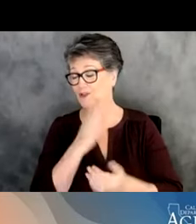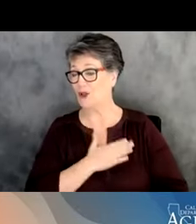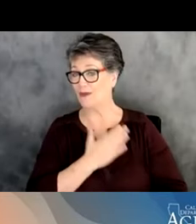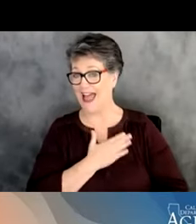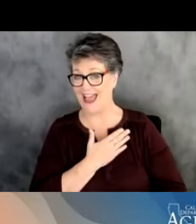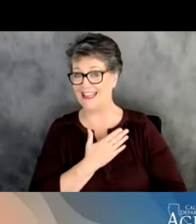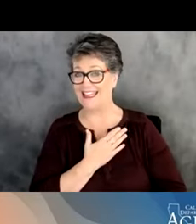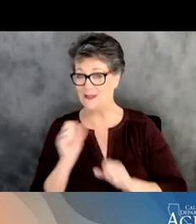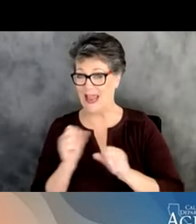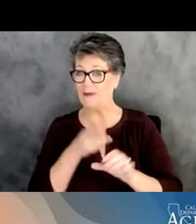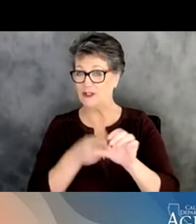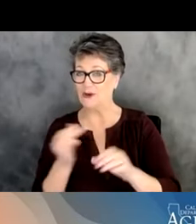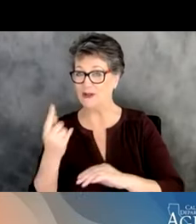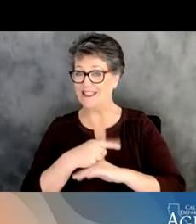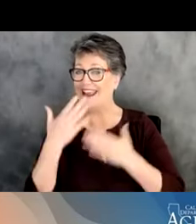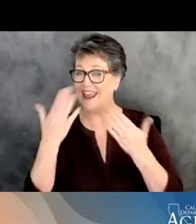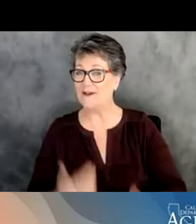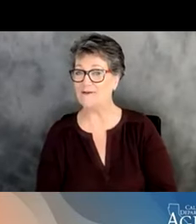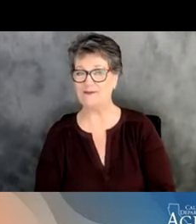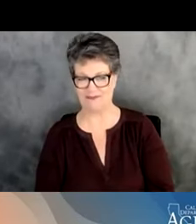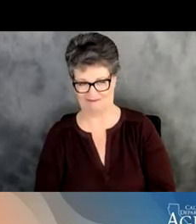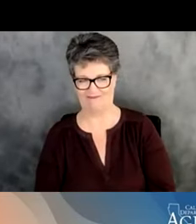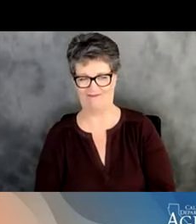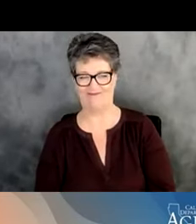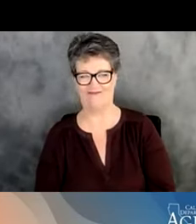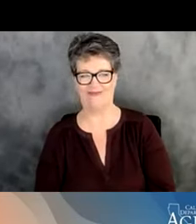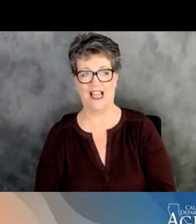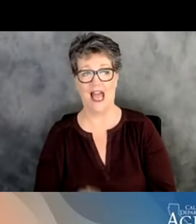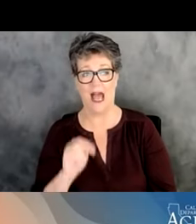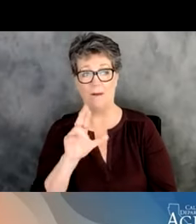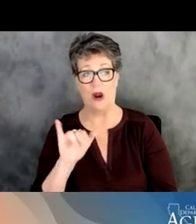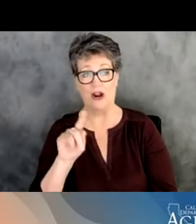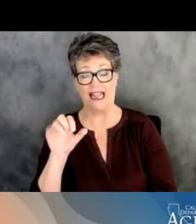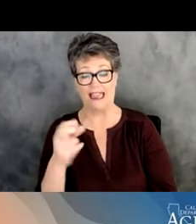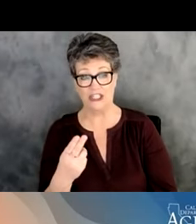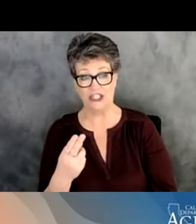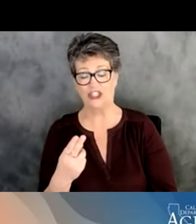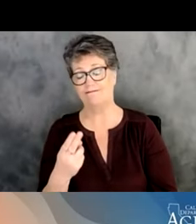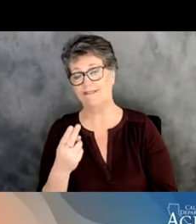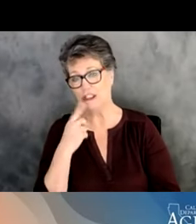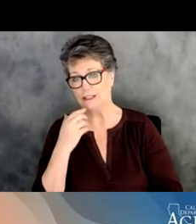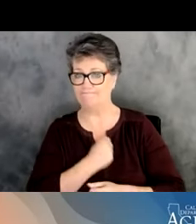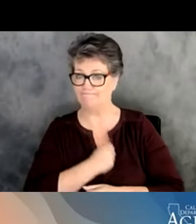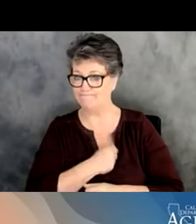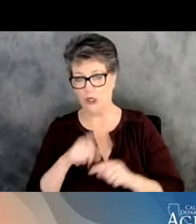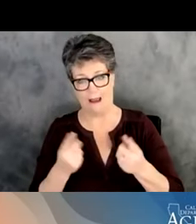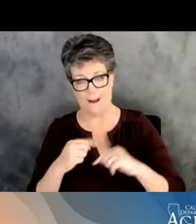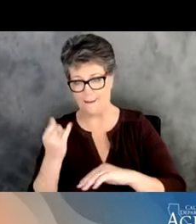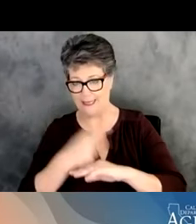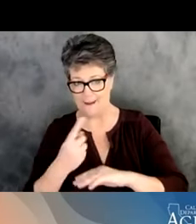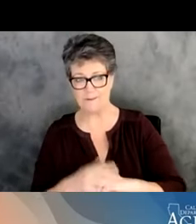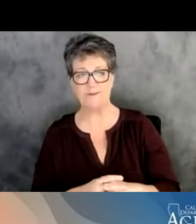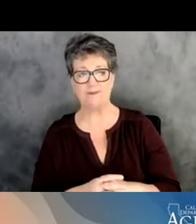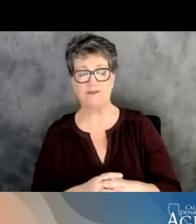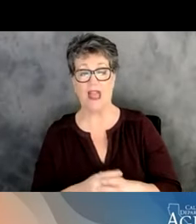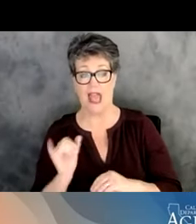be able to join you today. Thank you. Marty Lynch, sends his regards. He is unable to make it today,